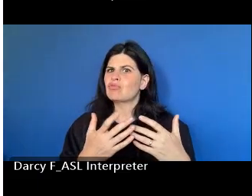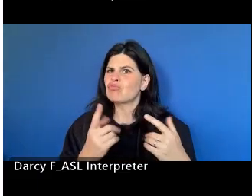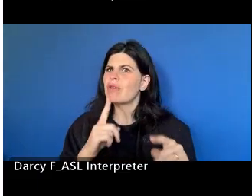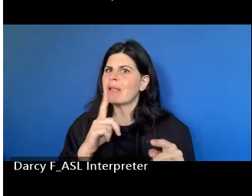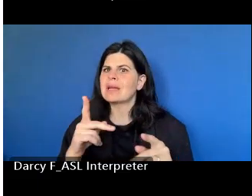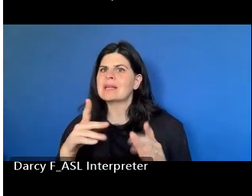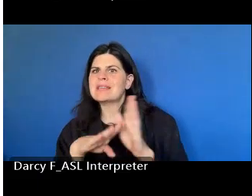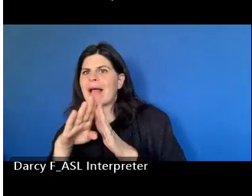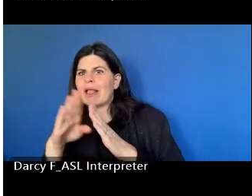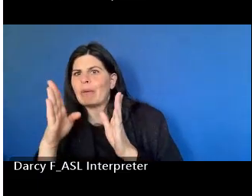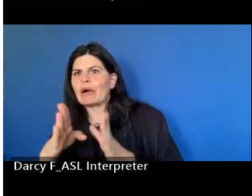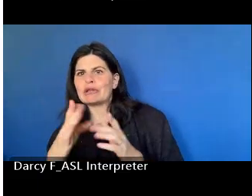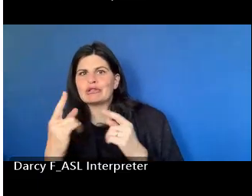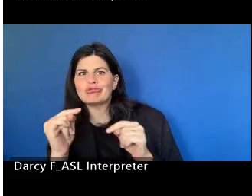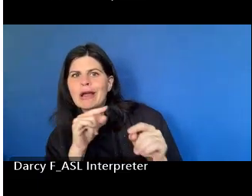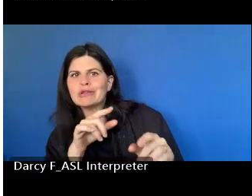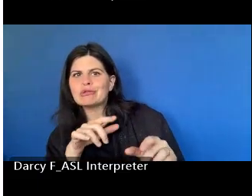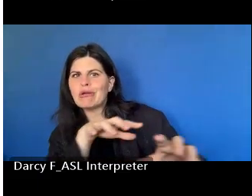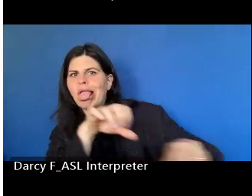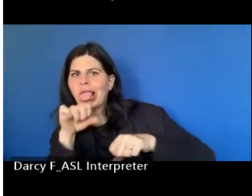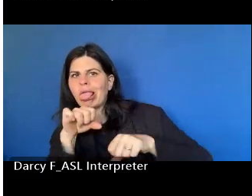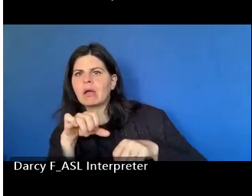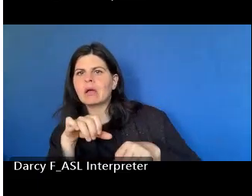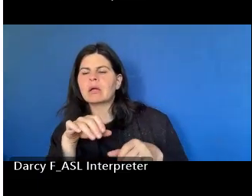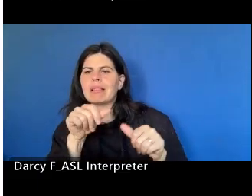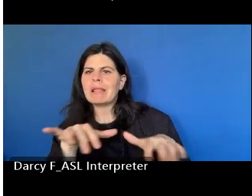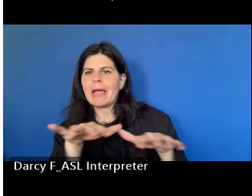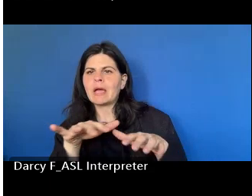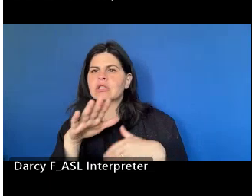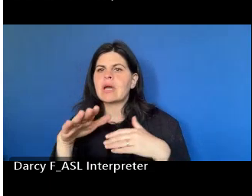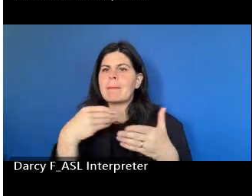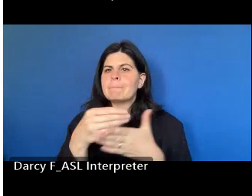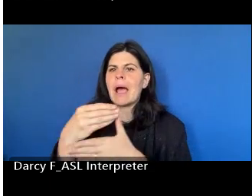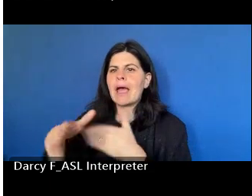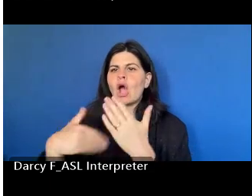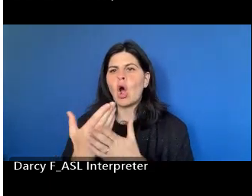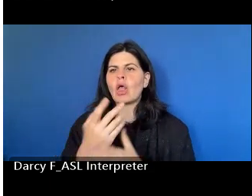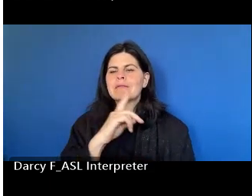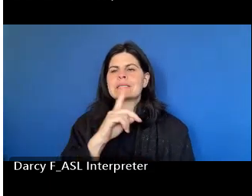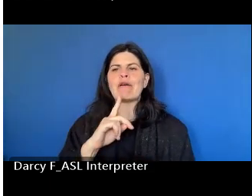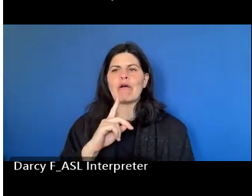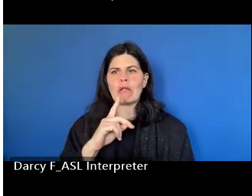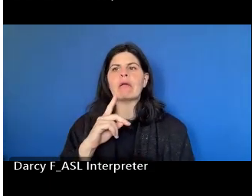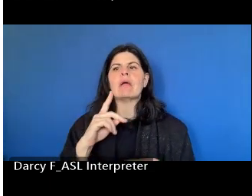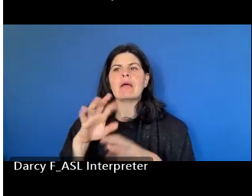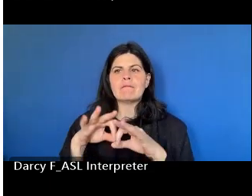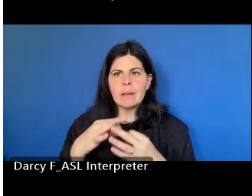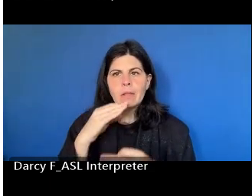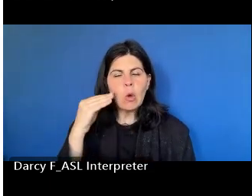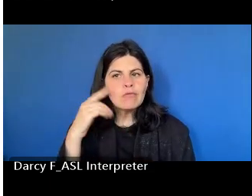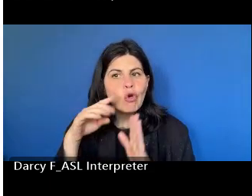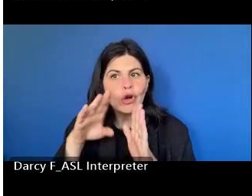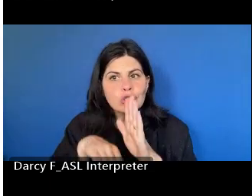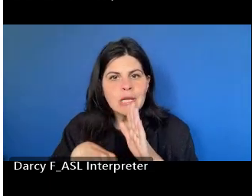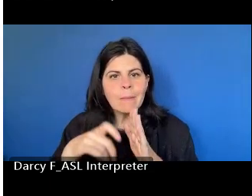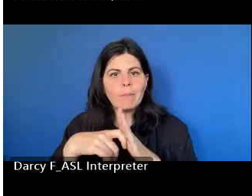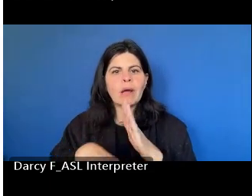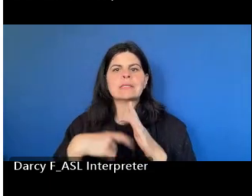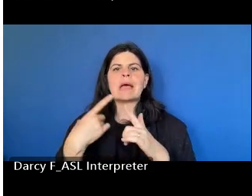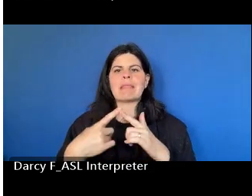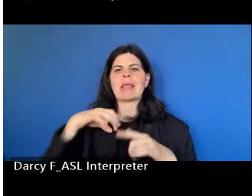developers to buy up all the single family homes for a cheap price so then they can profit building